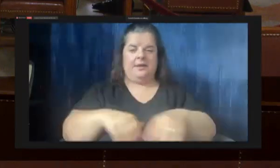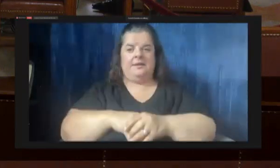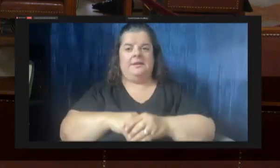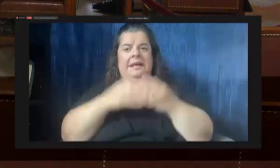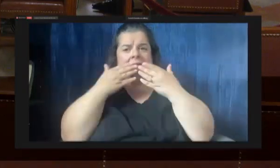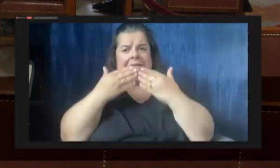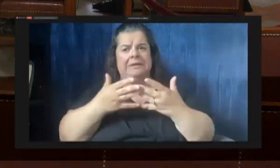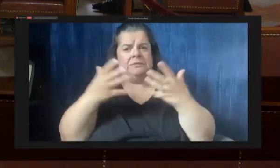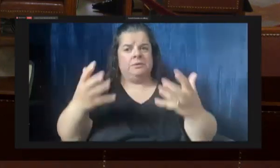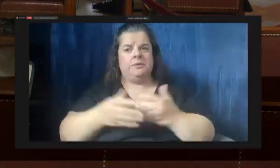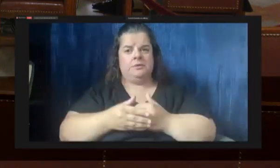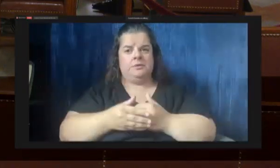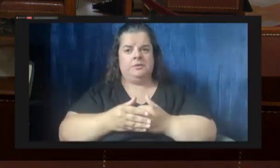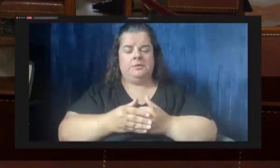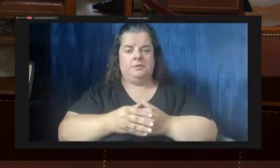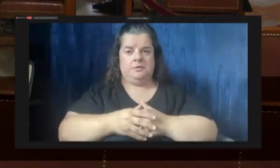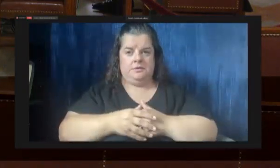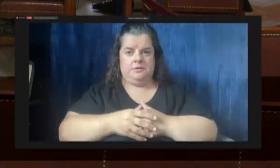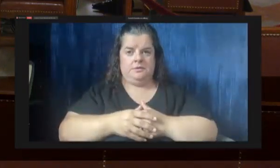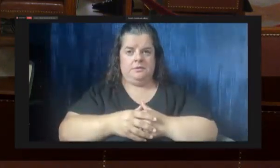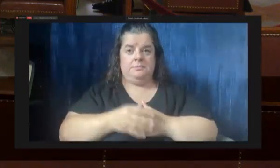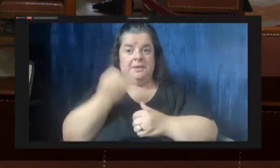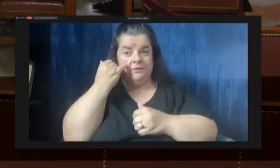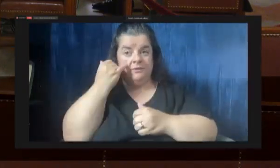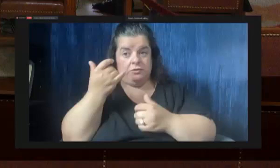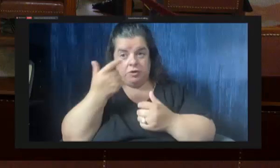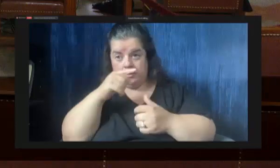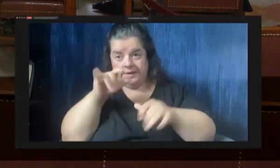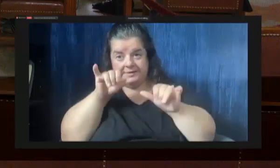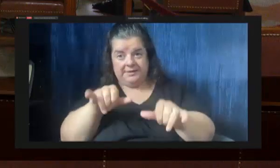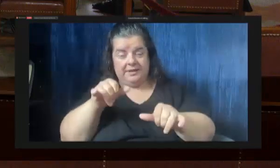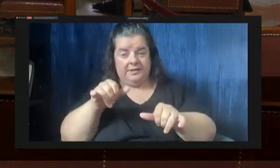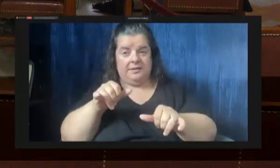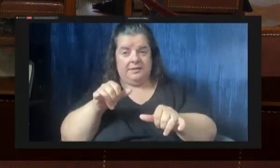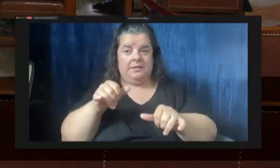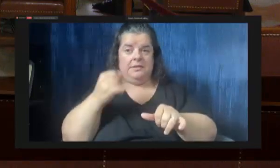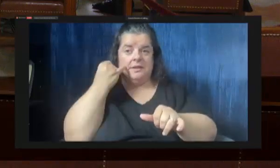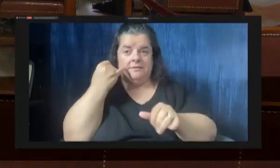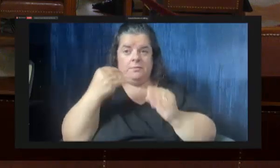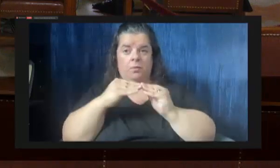Case there's another round Please. Of conversation. Yes. Okay. Yeah. Just in case. Thank you.